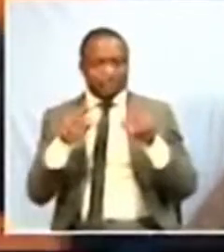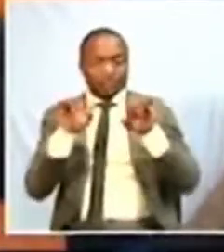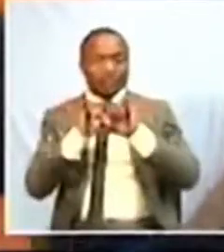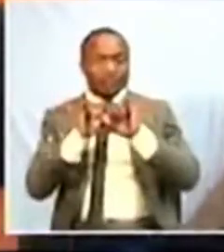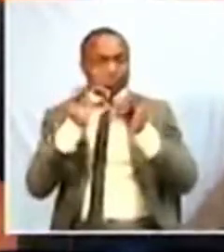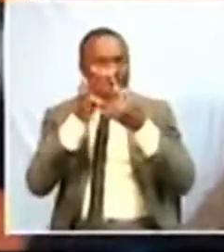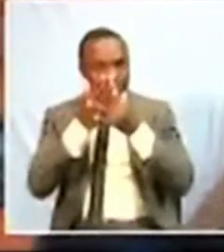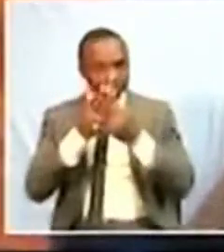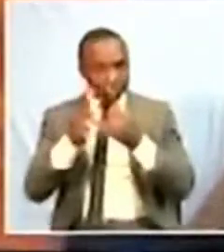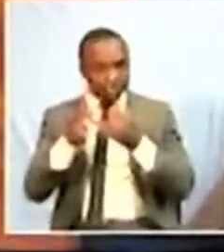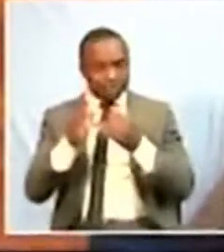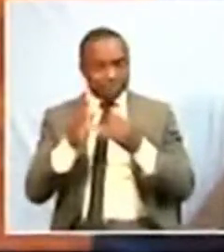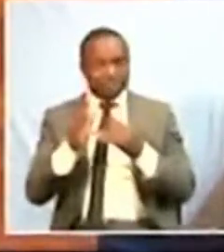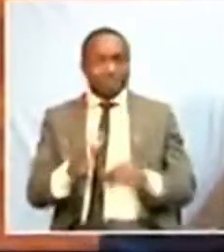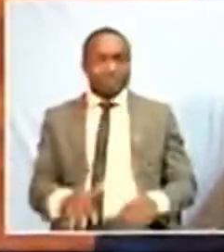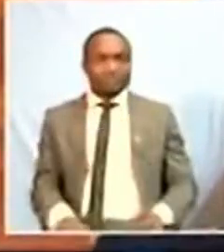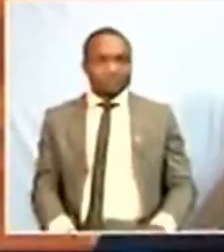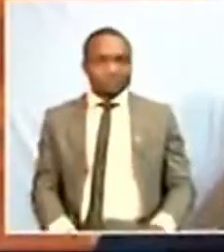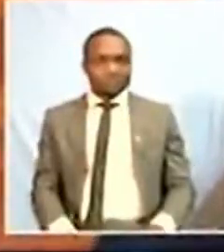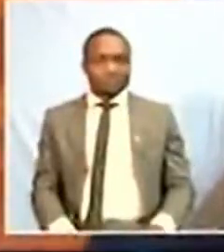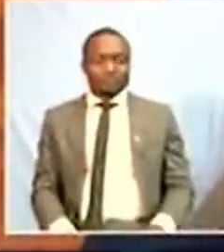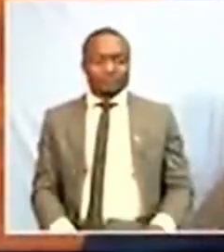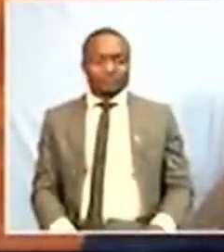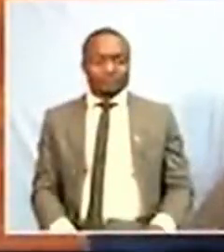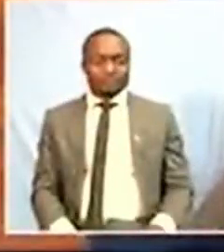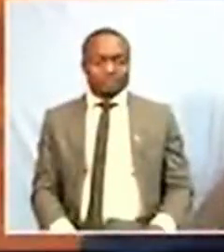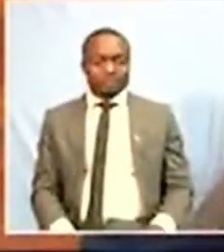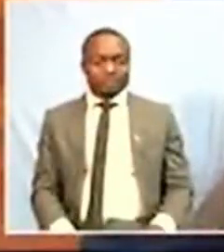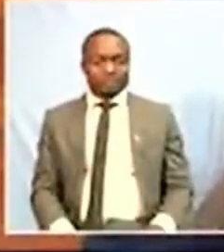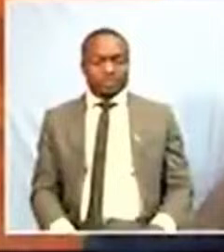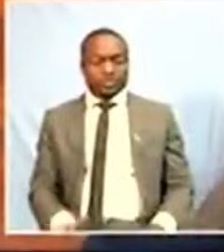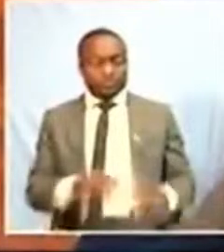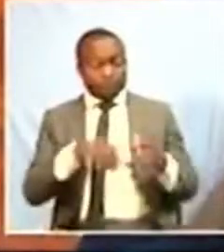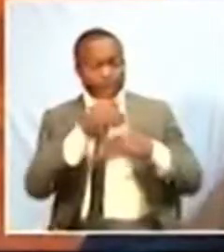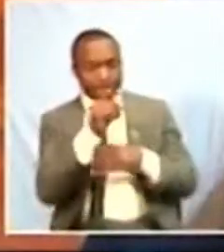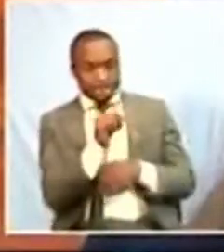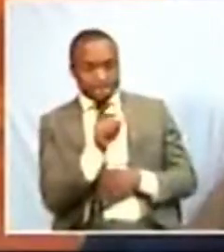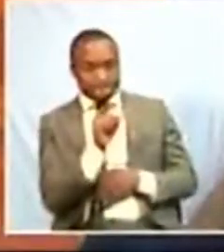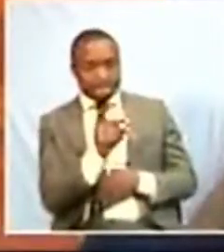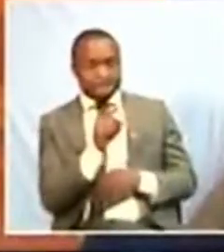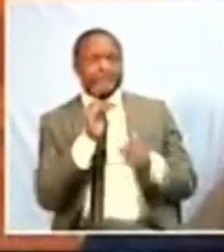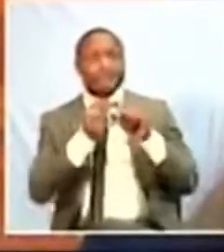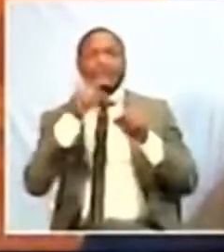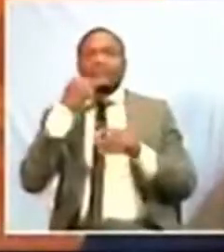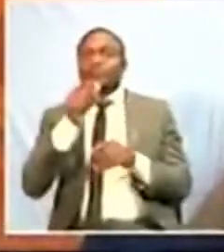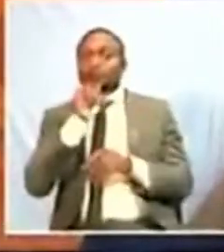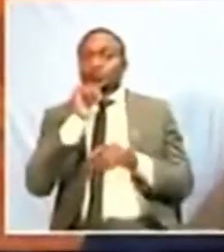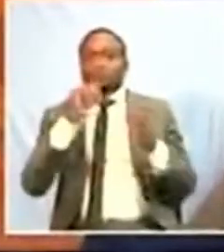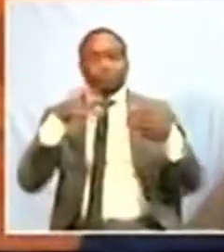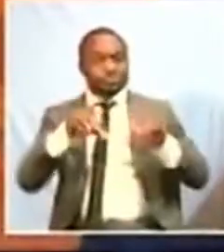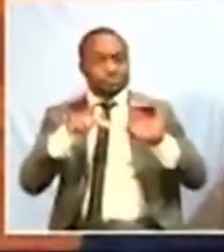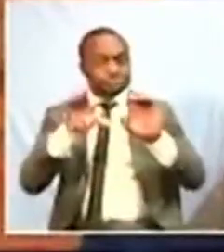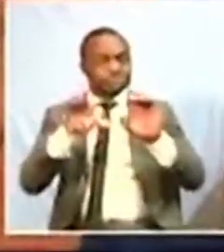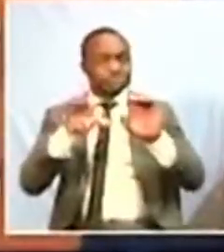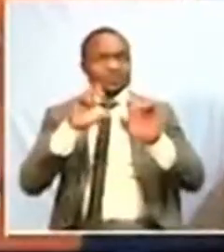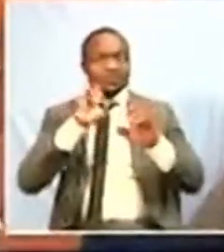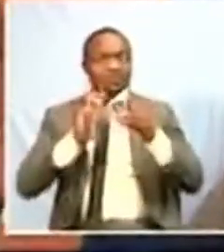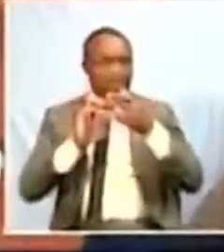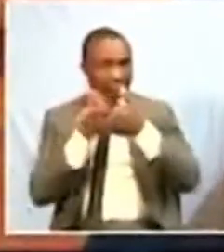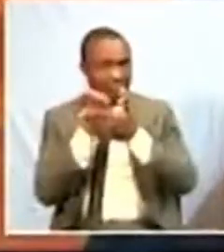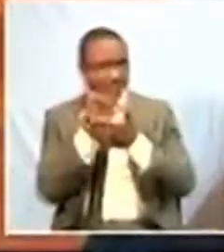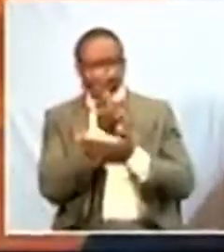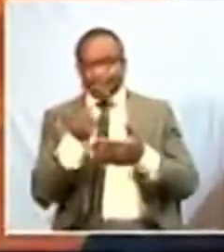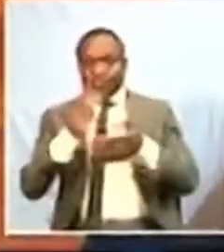this. So basically it is arising from that, but we said we will not proceed. Let's also engage